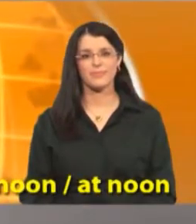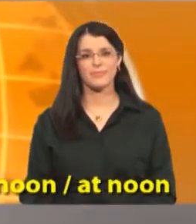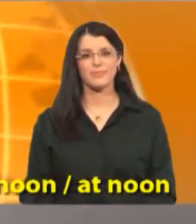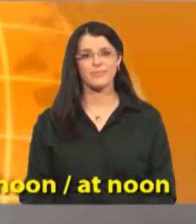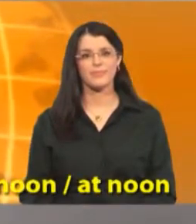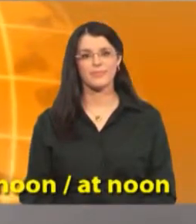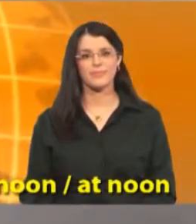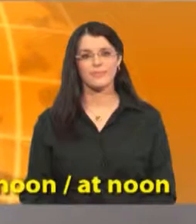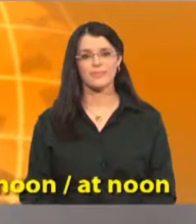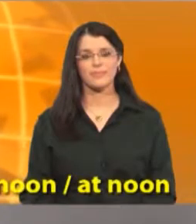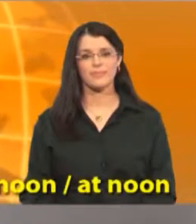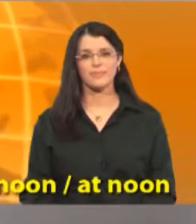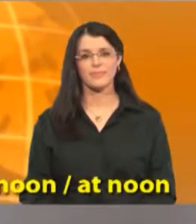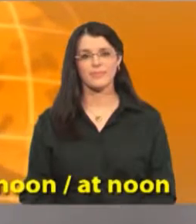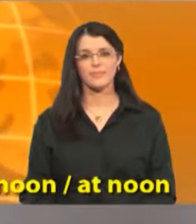Midi.